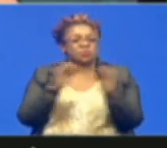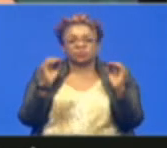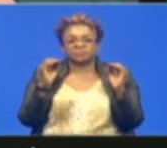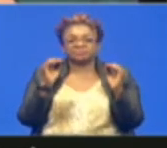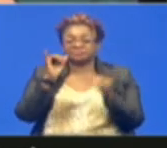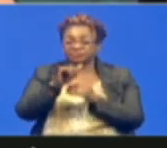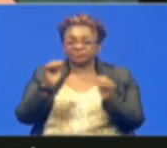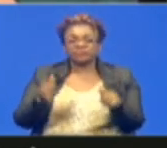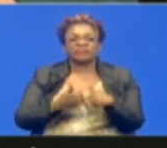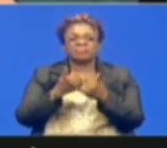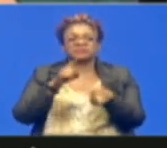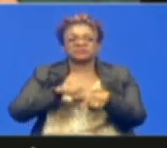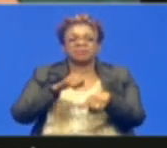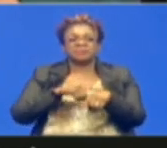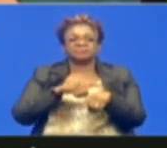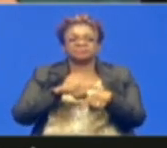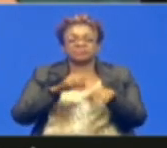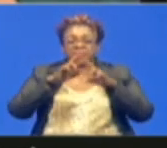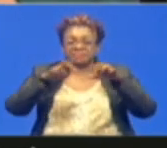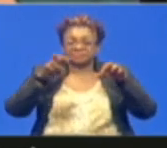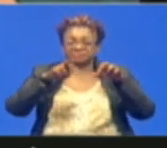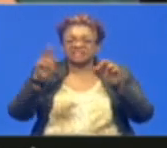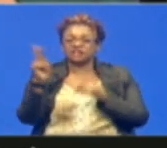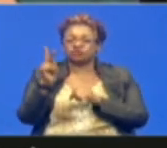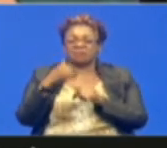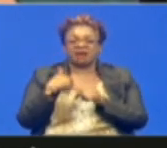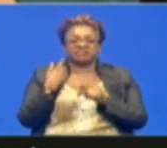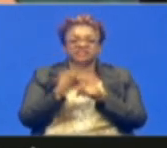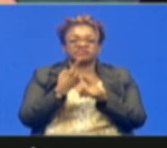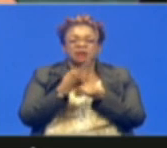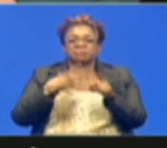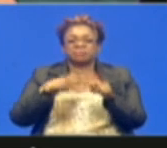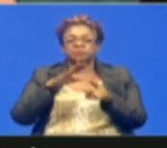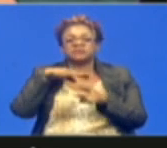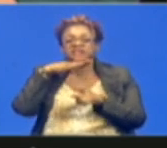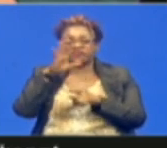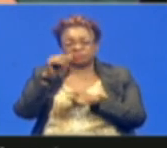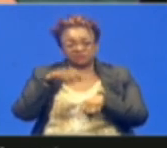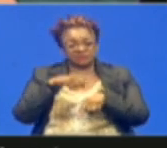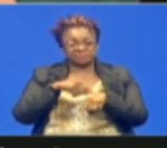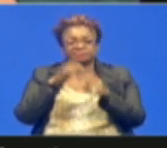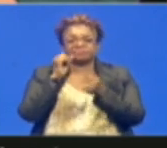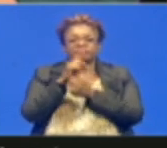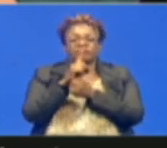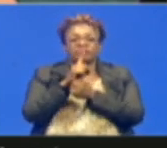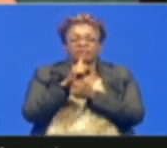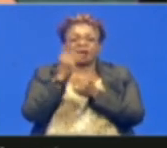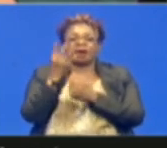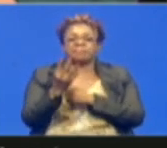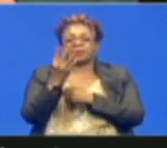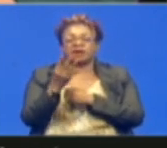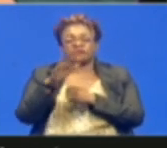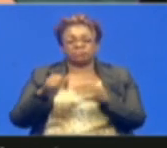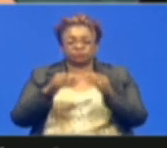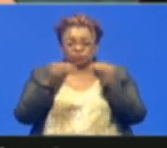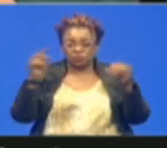after a deadly crackdown on protesters in Khartoum left dozens dead and almost 2 months since the April 11th ouster of Sudan long-term ruler